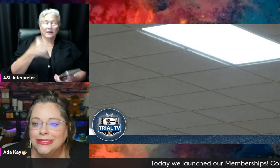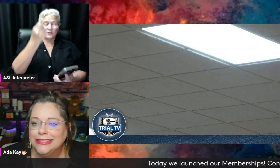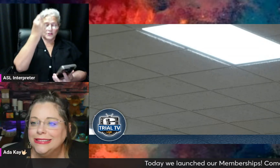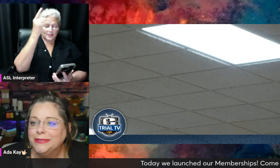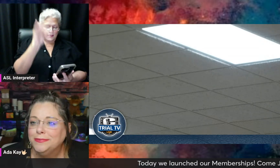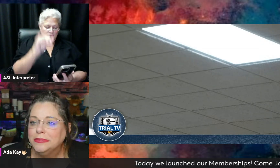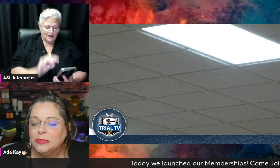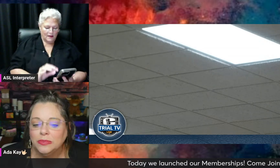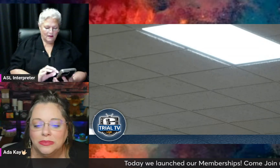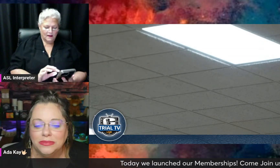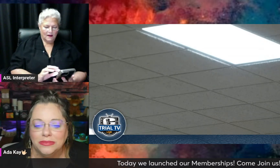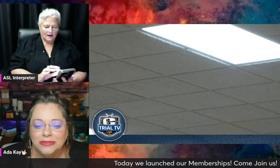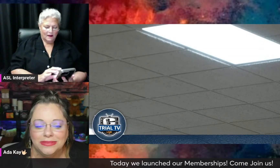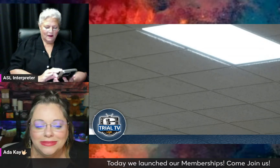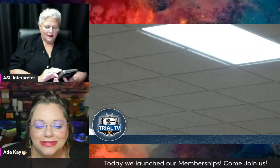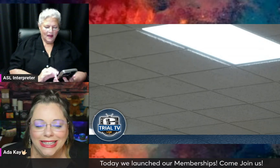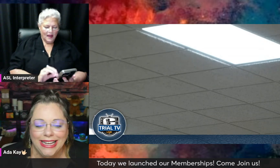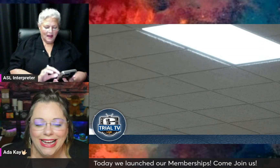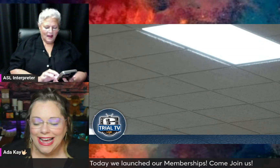I understand that.